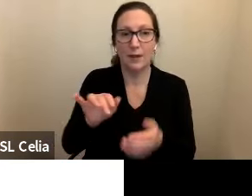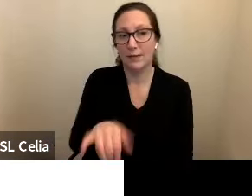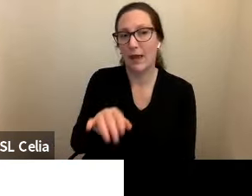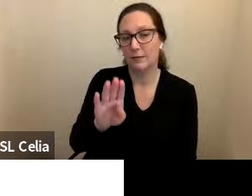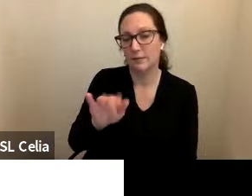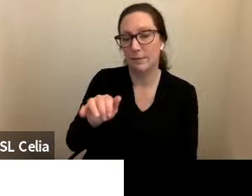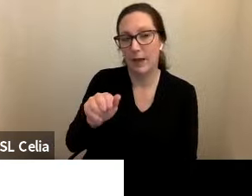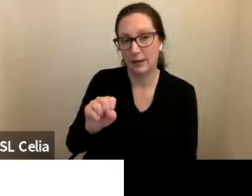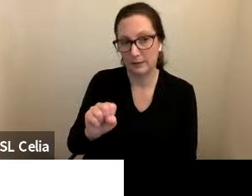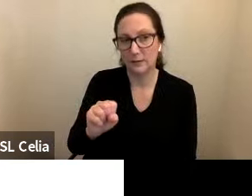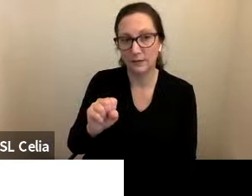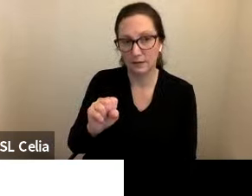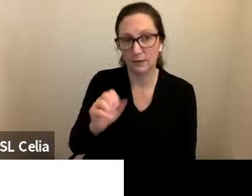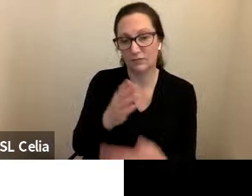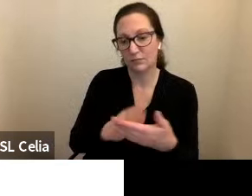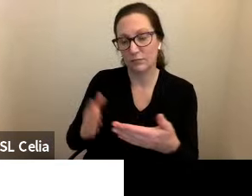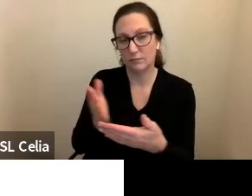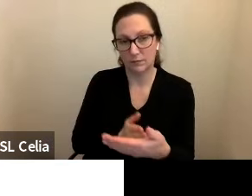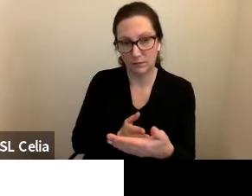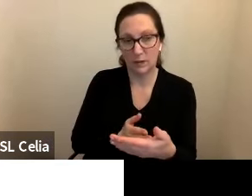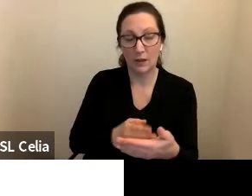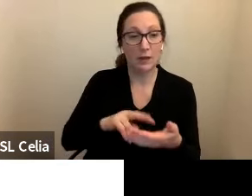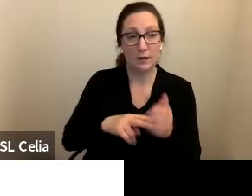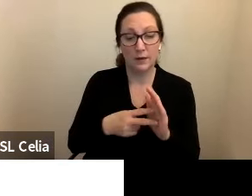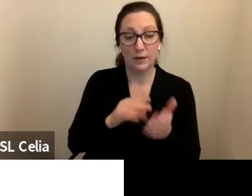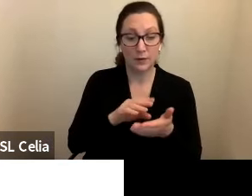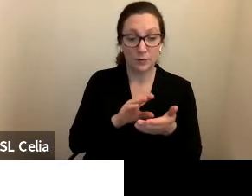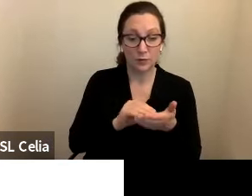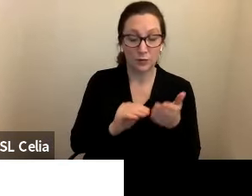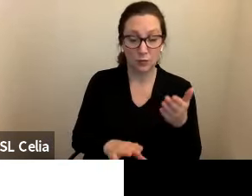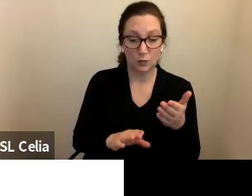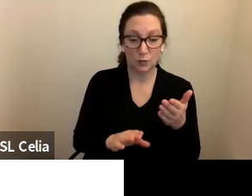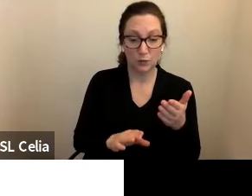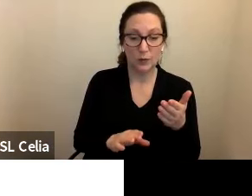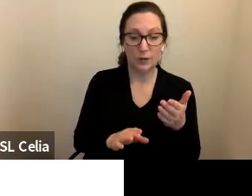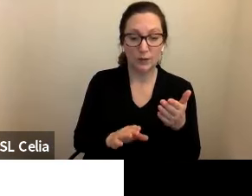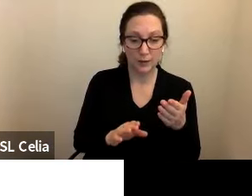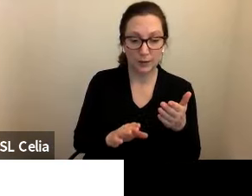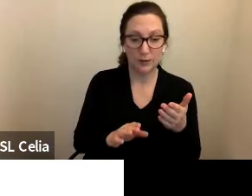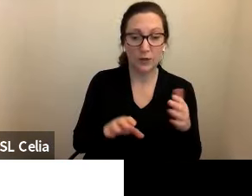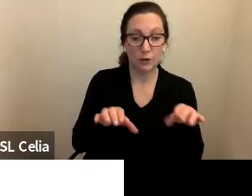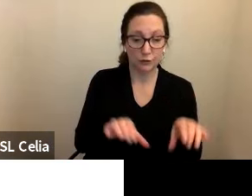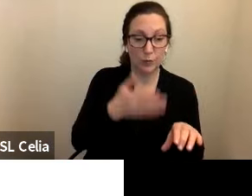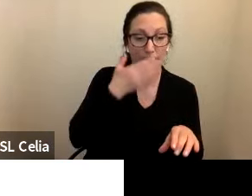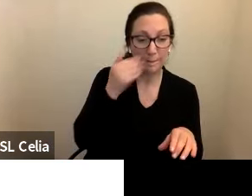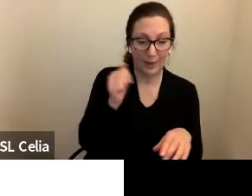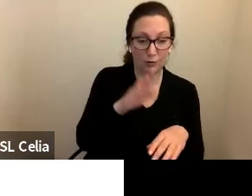inflation, I mean students do better on the test than is true if they were given a parallel measure